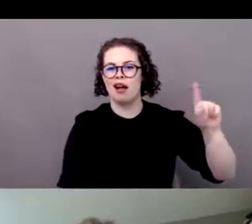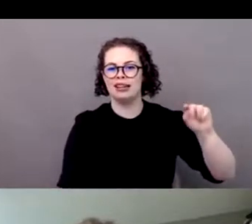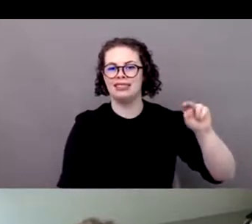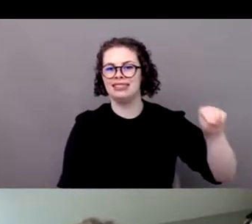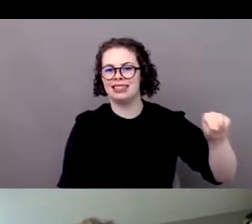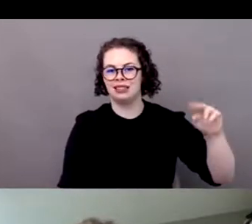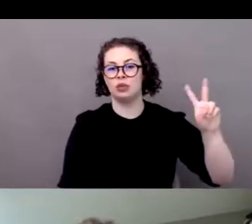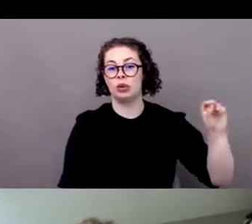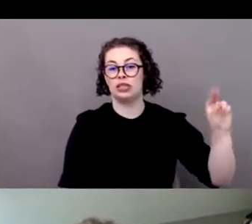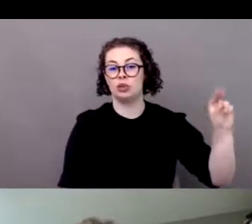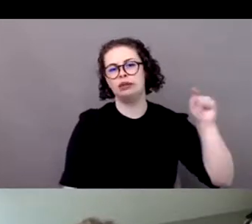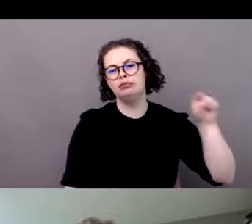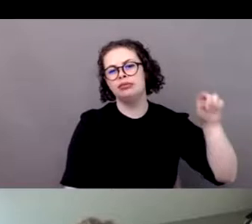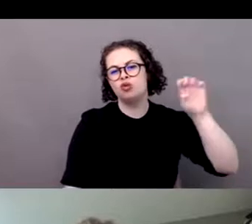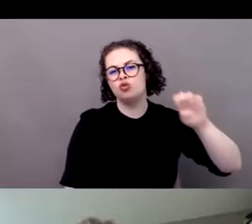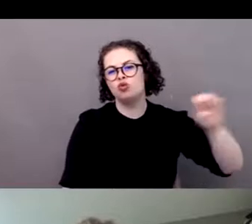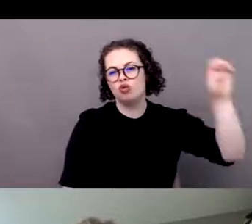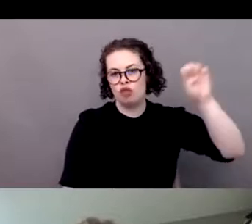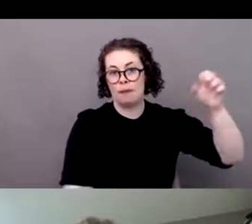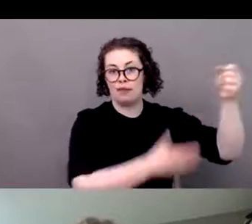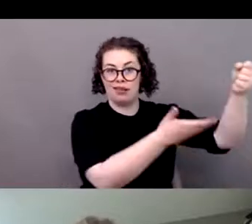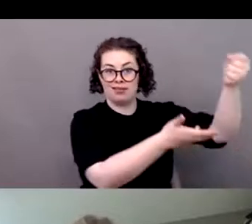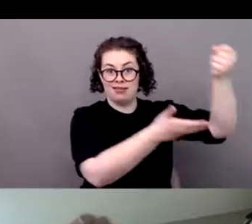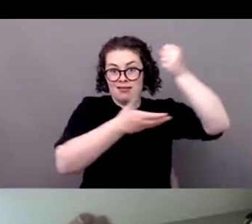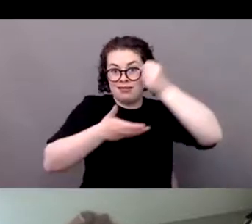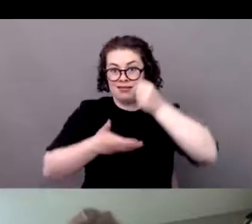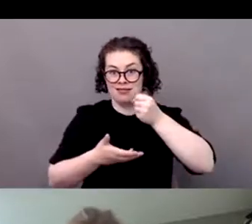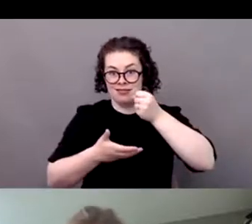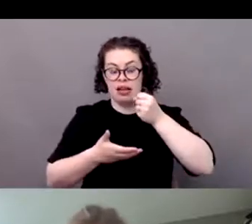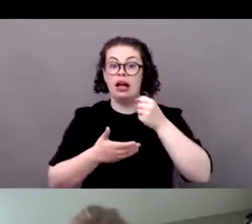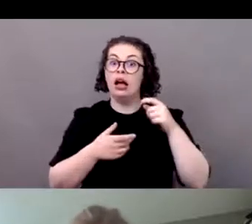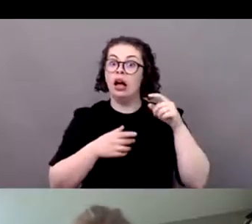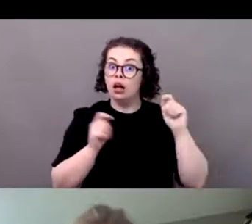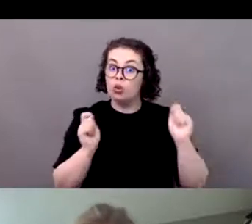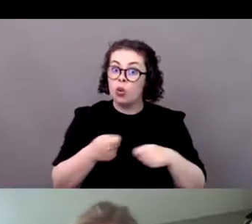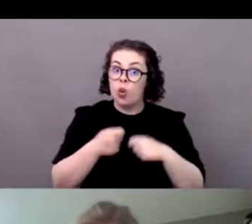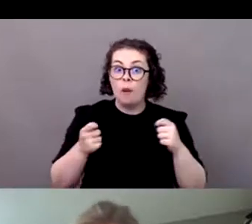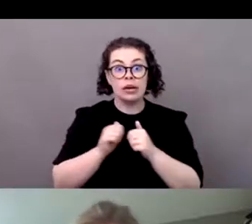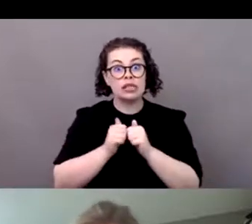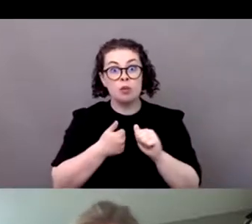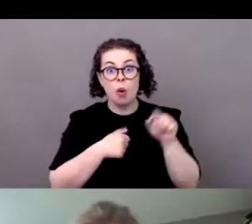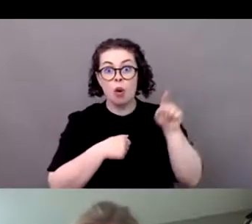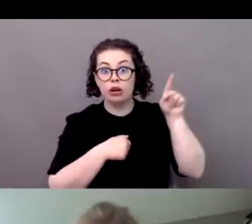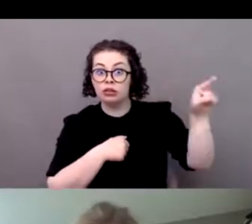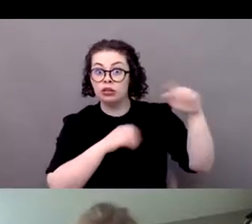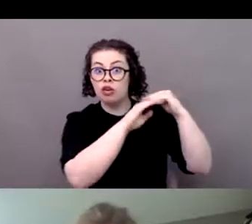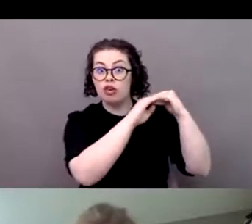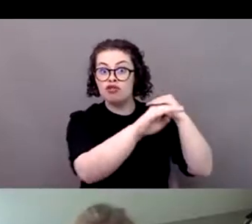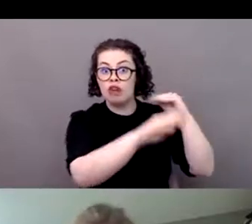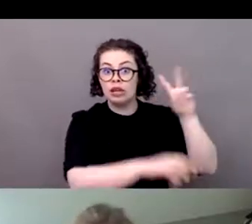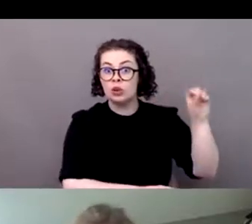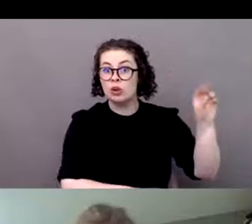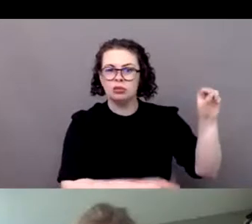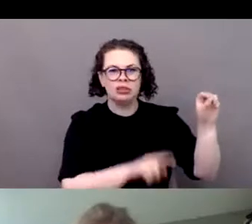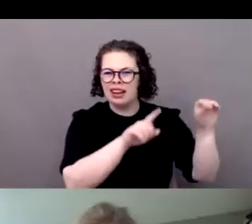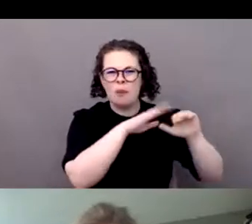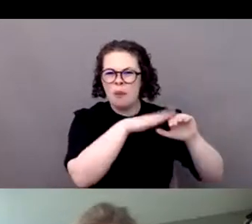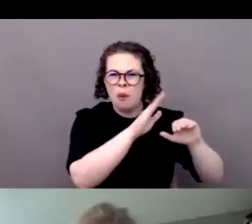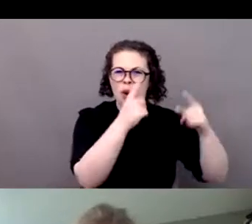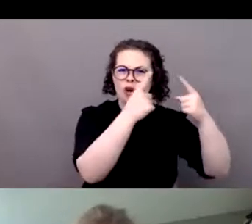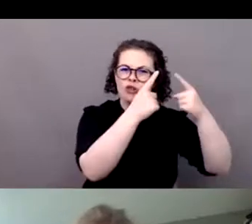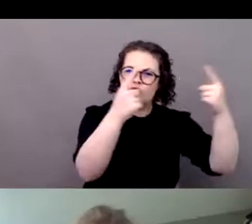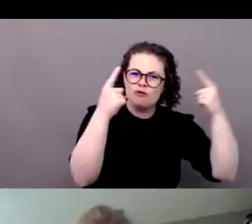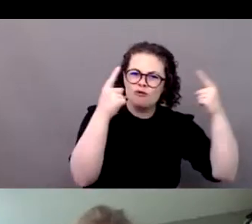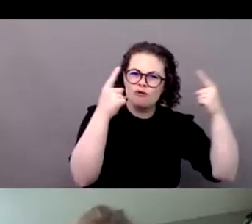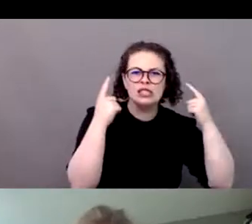sports organizations working on the Horizon 2020, which is usually a program for universities and research institutions.